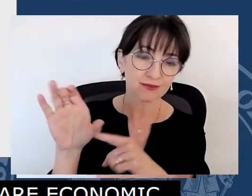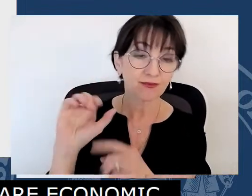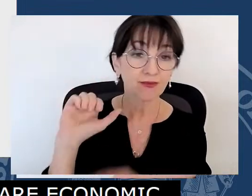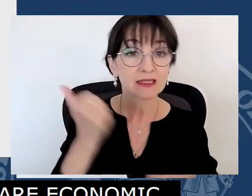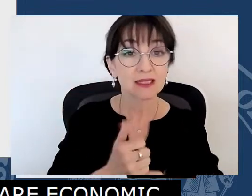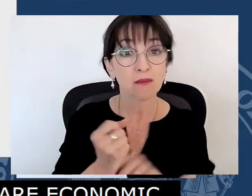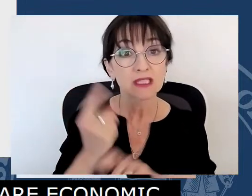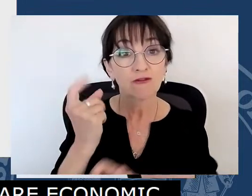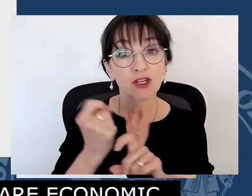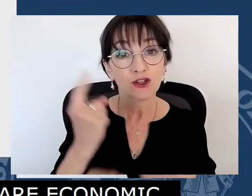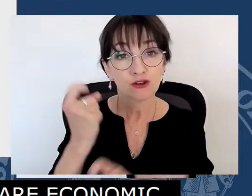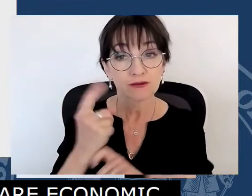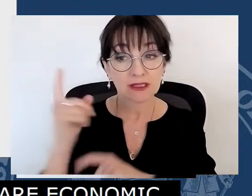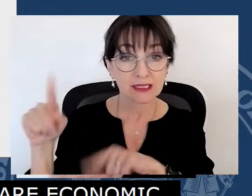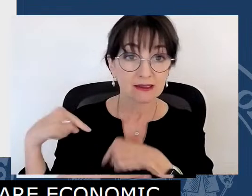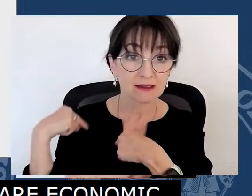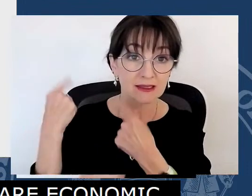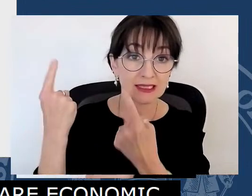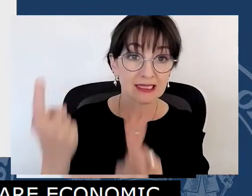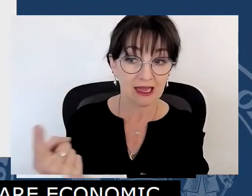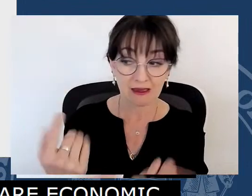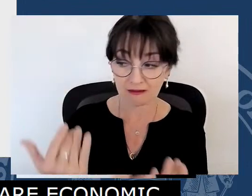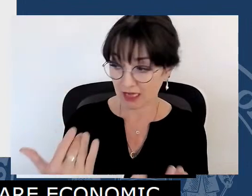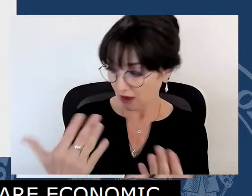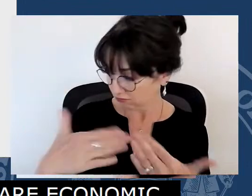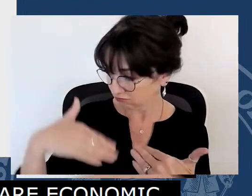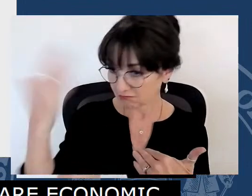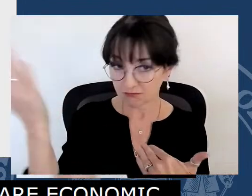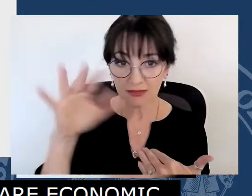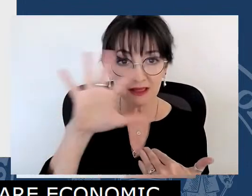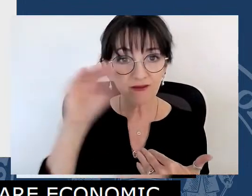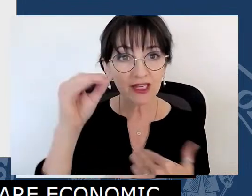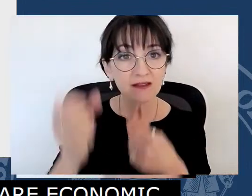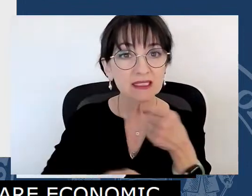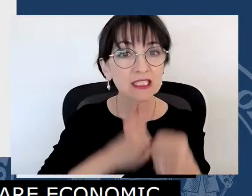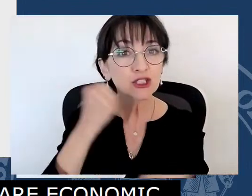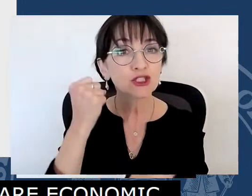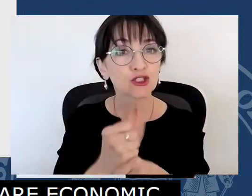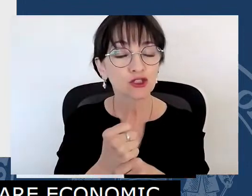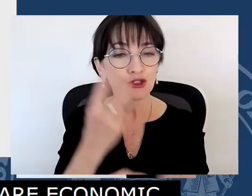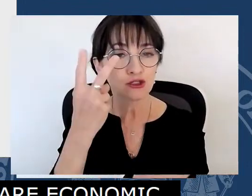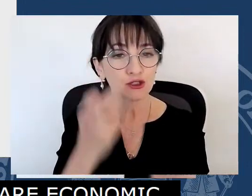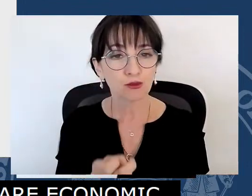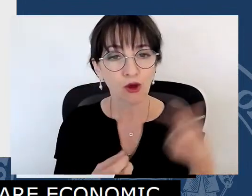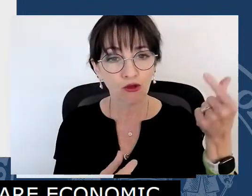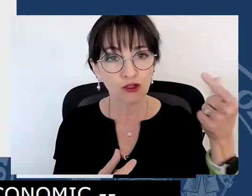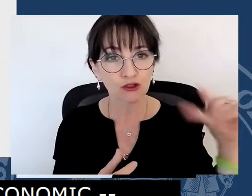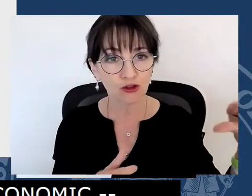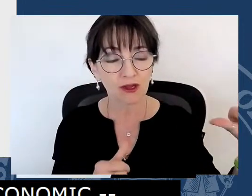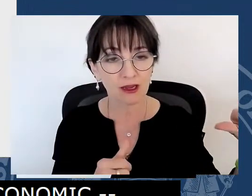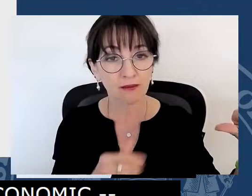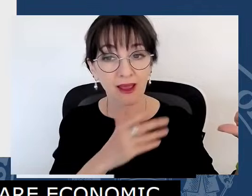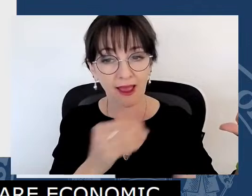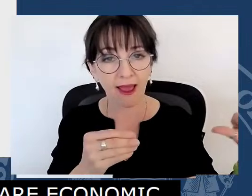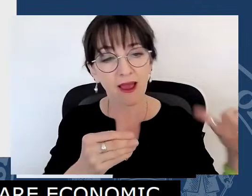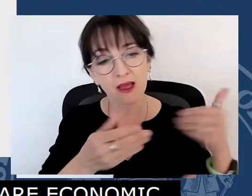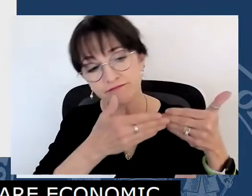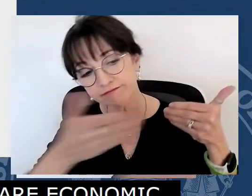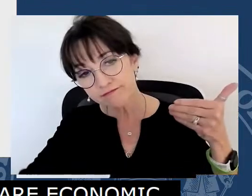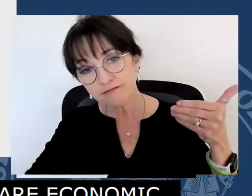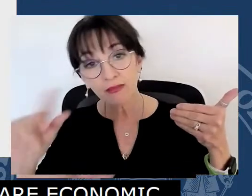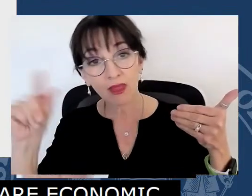then, so 50 years or more, both the General Assembly and subsequent governors have always